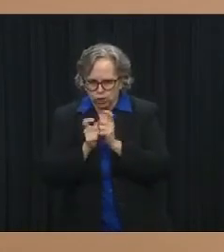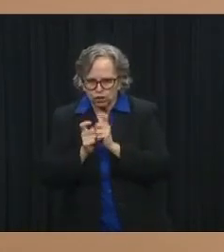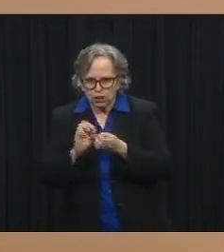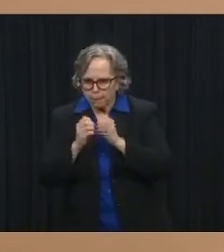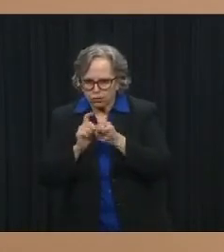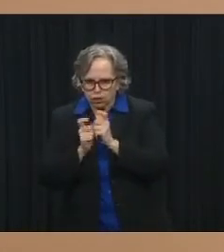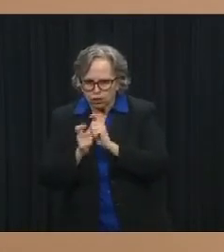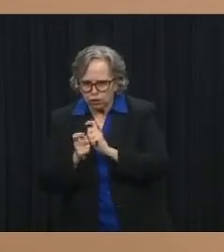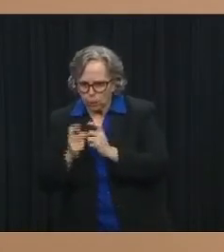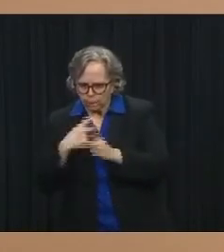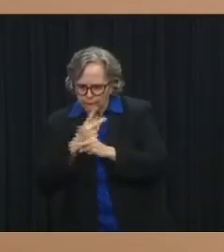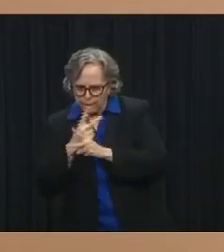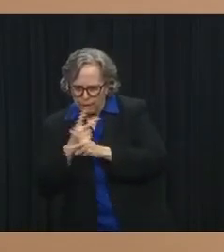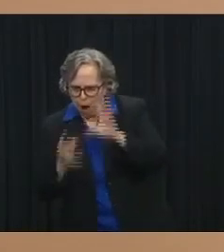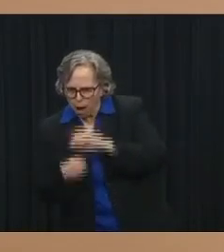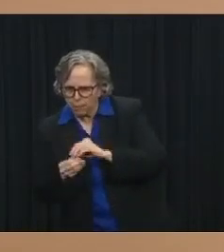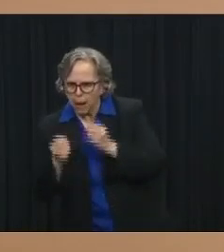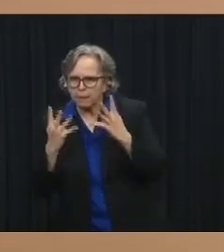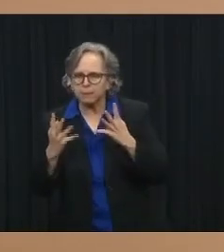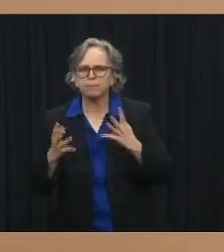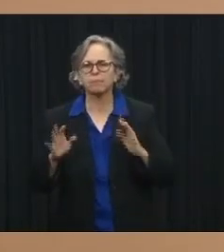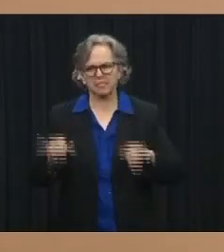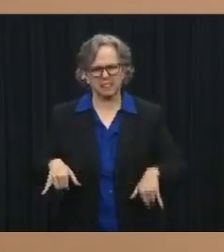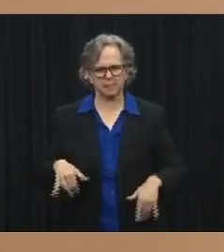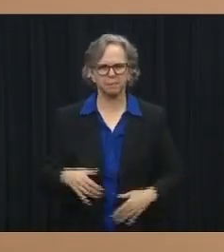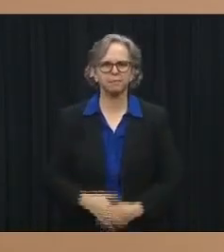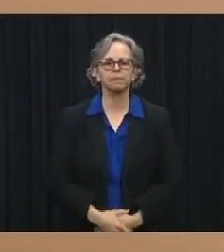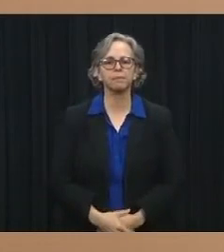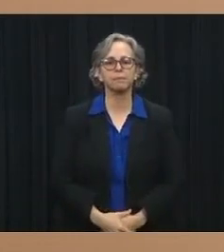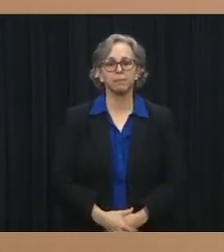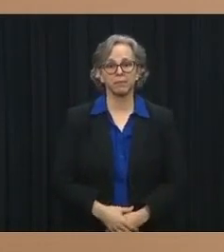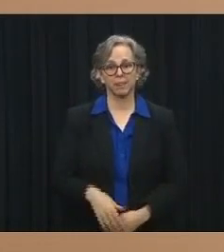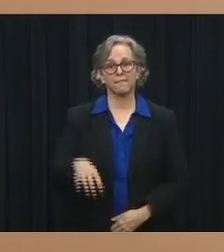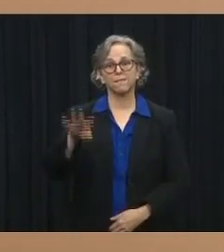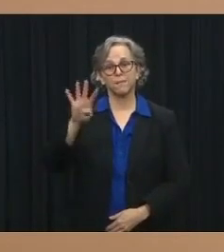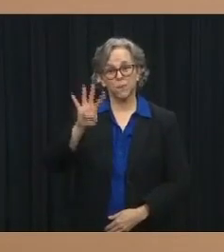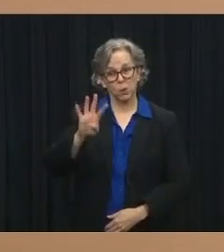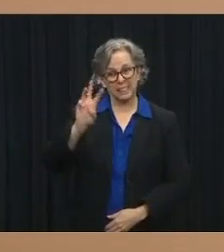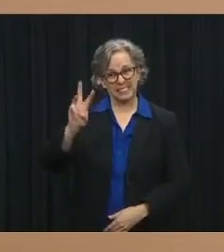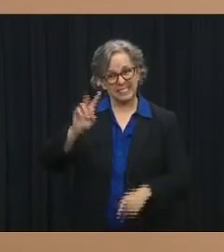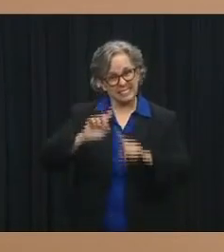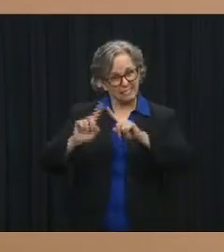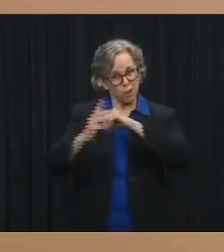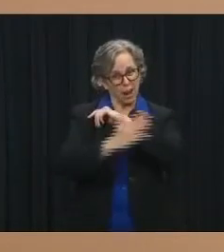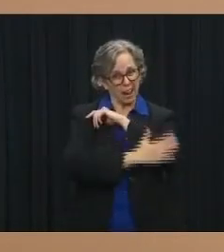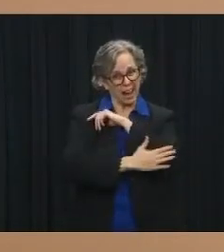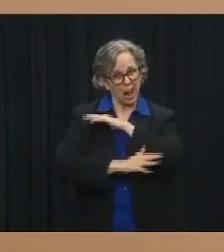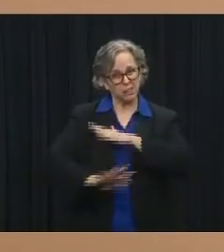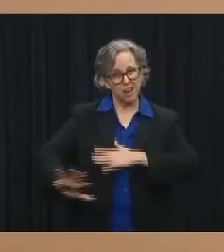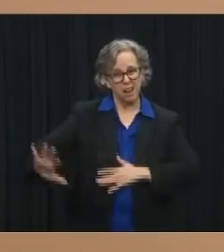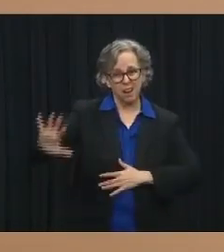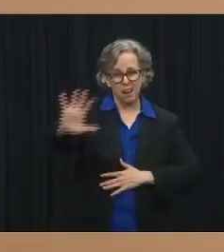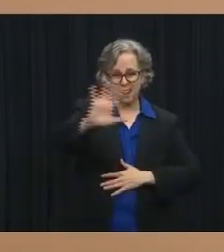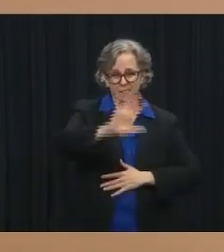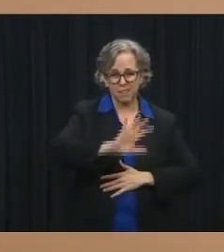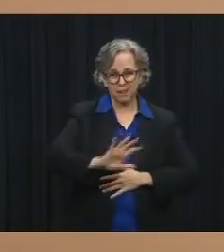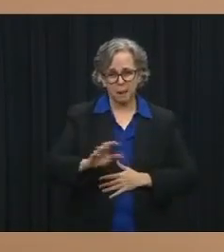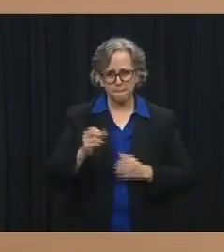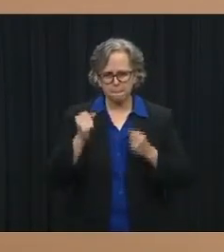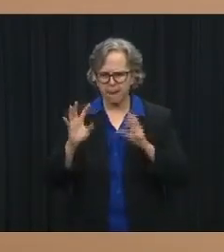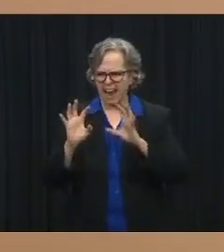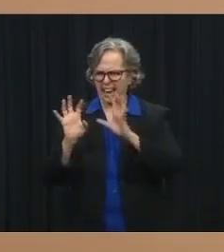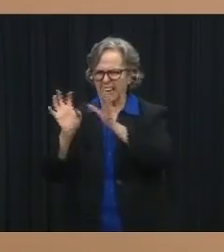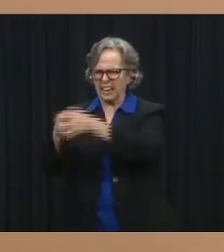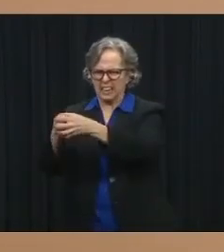our counties reporting cases and community spread at this point. And we have numerous clusters that are